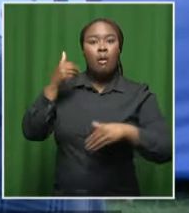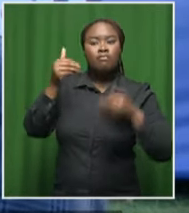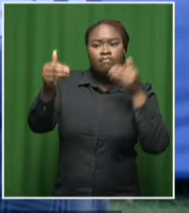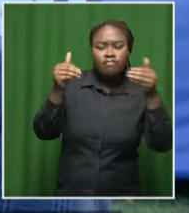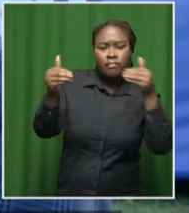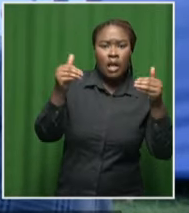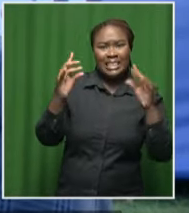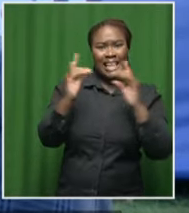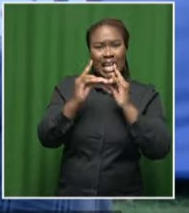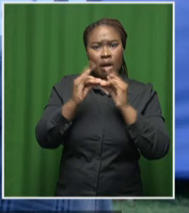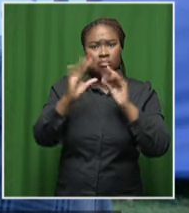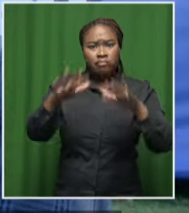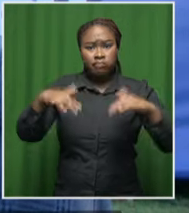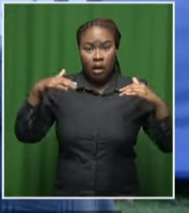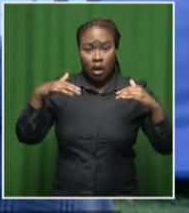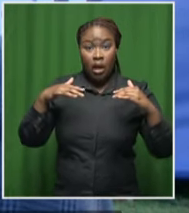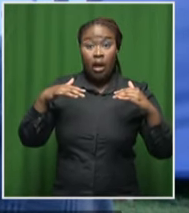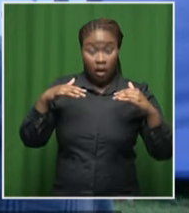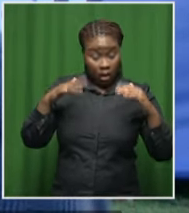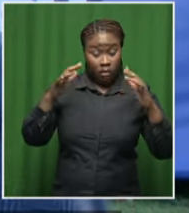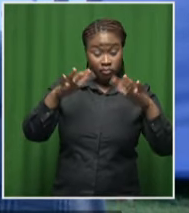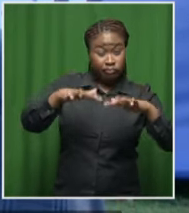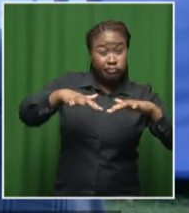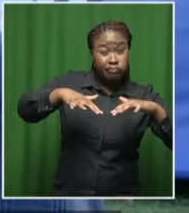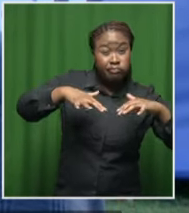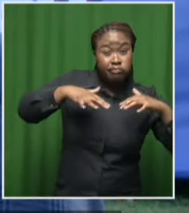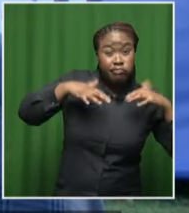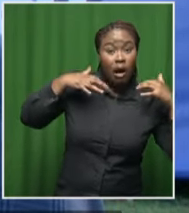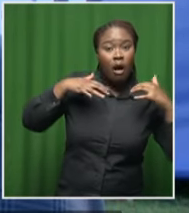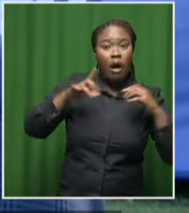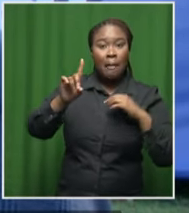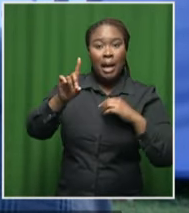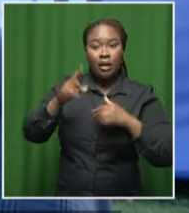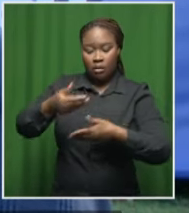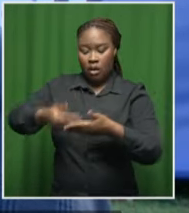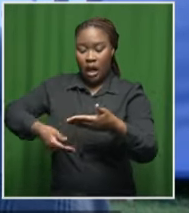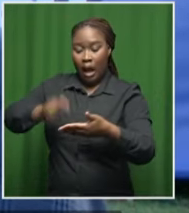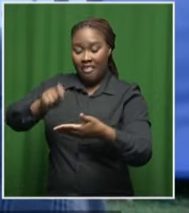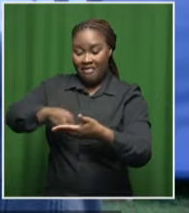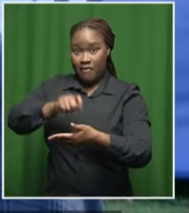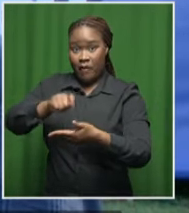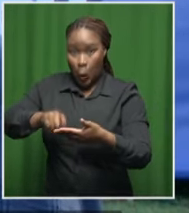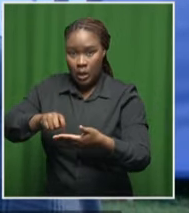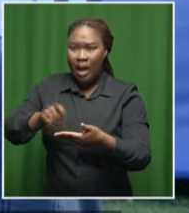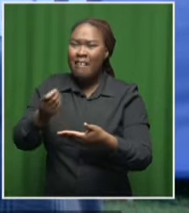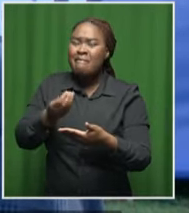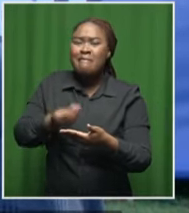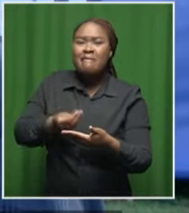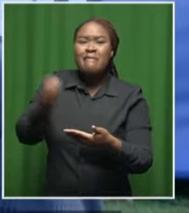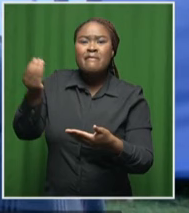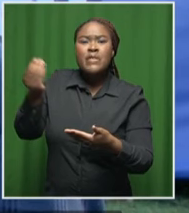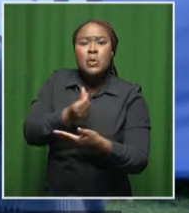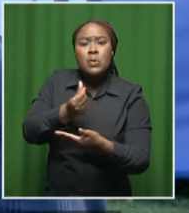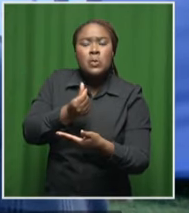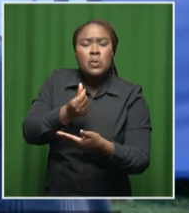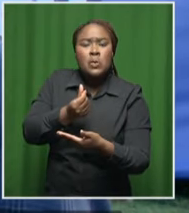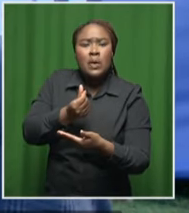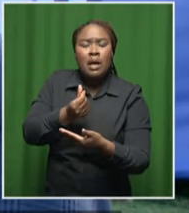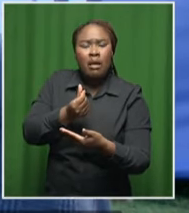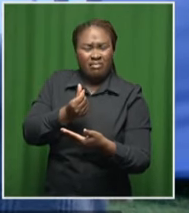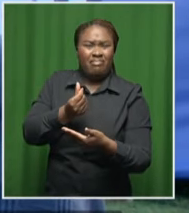they checked the election yeah. results, and they could not even get a representation. And I say this is crunch time